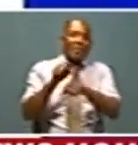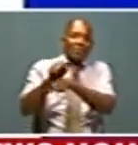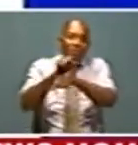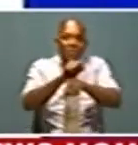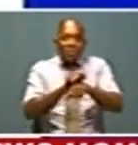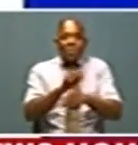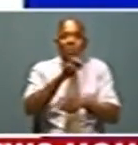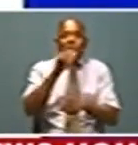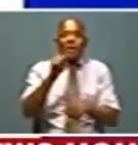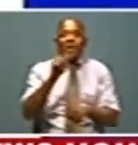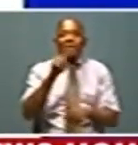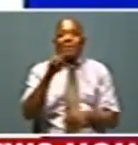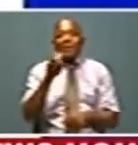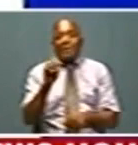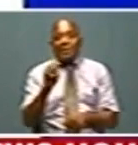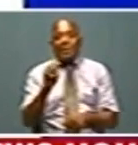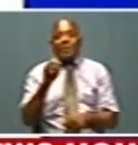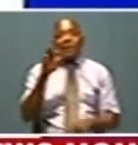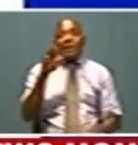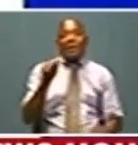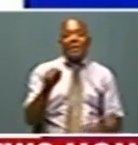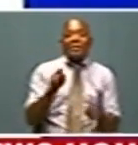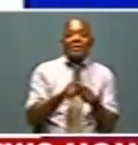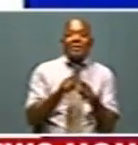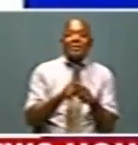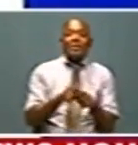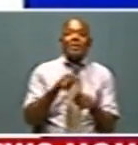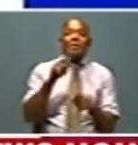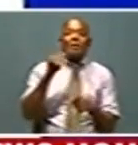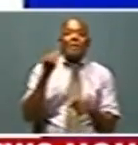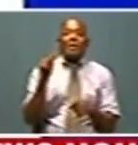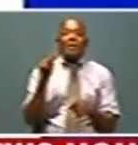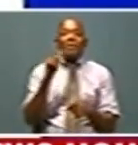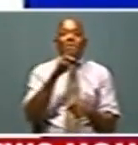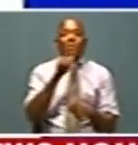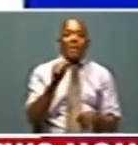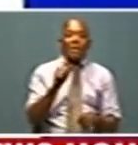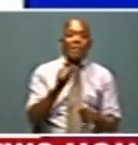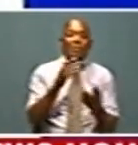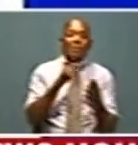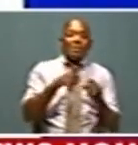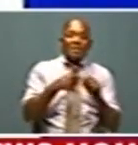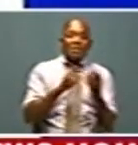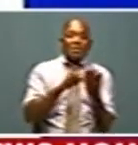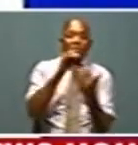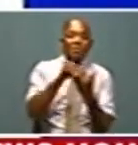operating from Wa to Tamale, Wa to Accra, and Accra to Wa on October